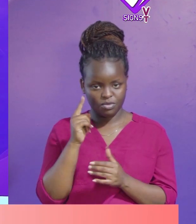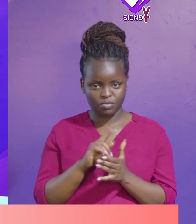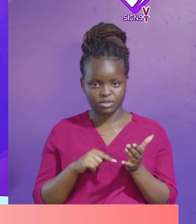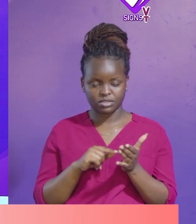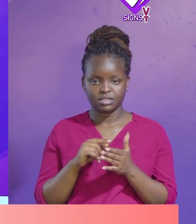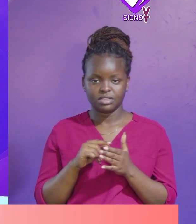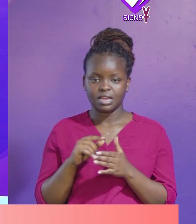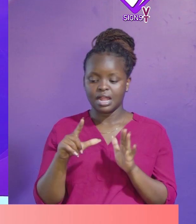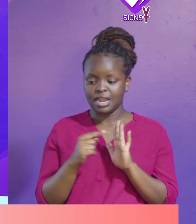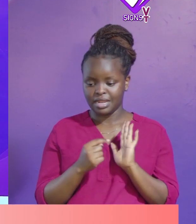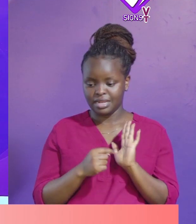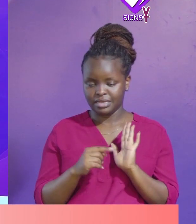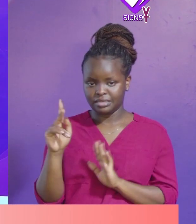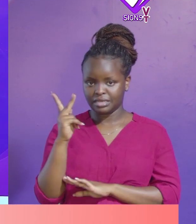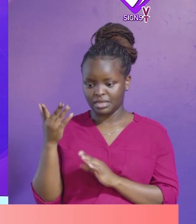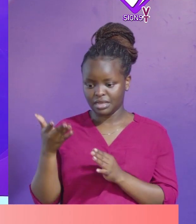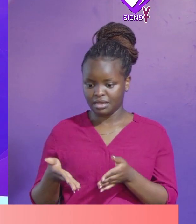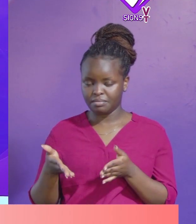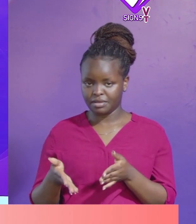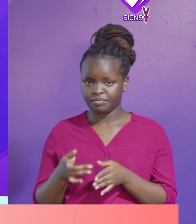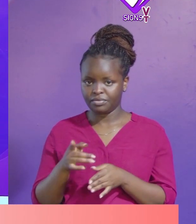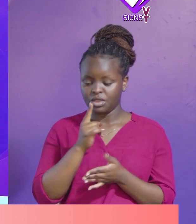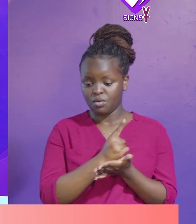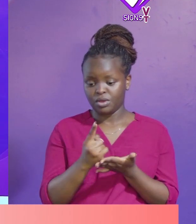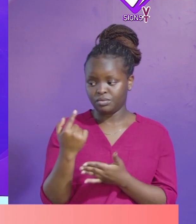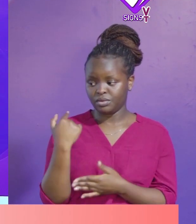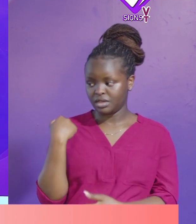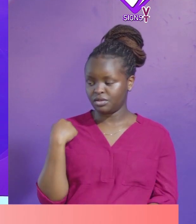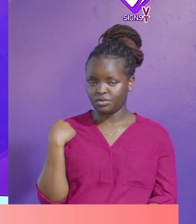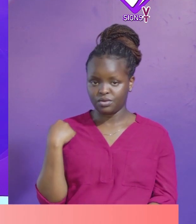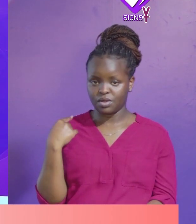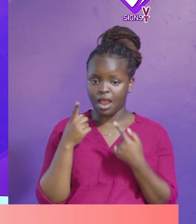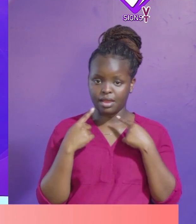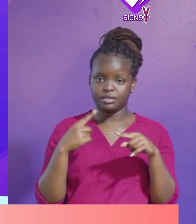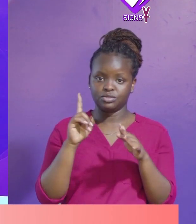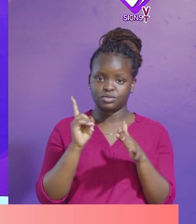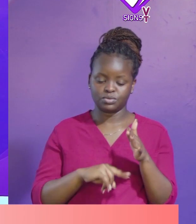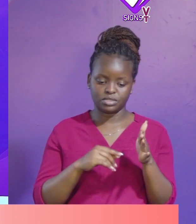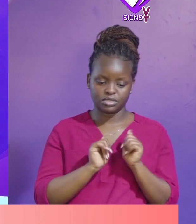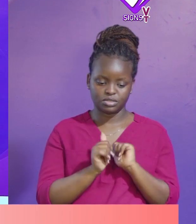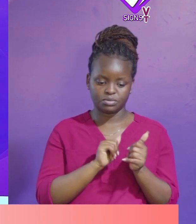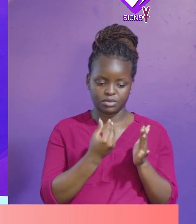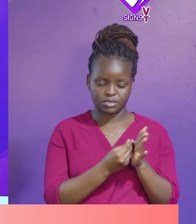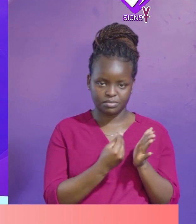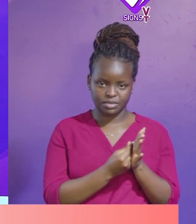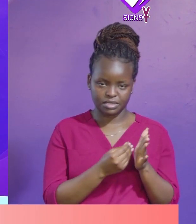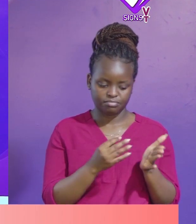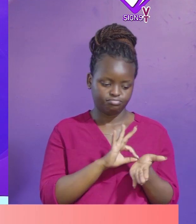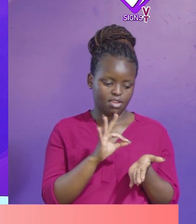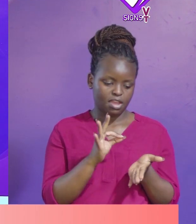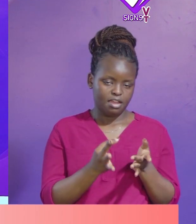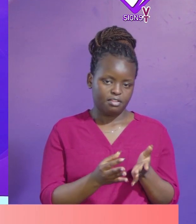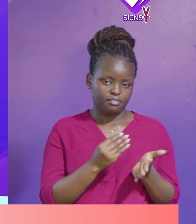Kenya, whereby 1 week ago, it was announced that Sportpesa will be financing the